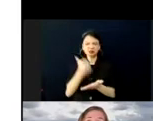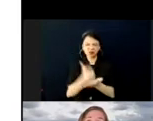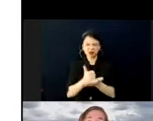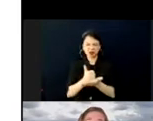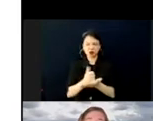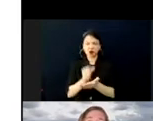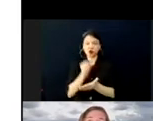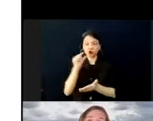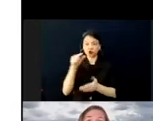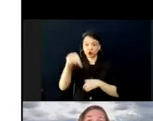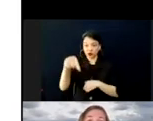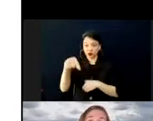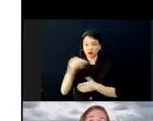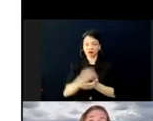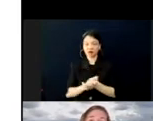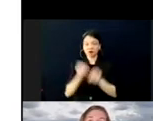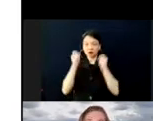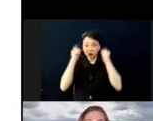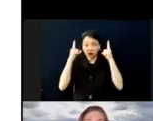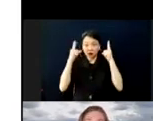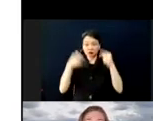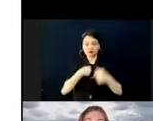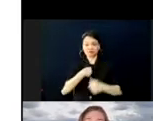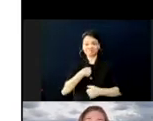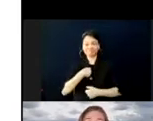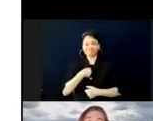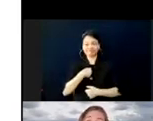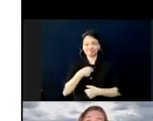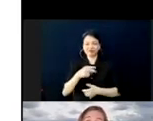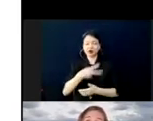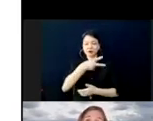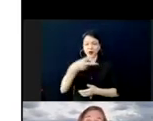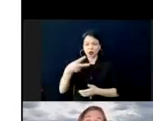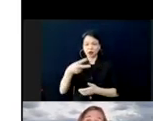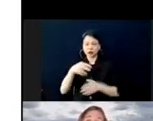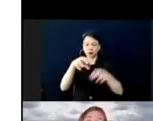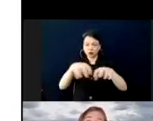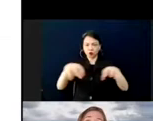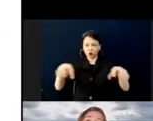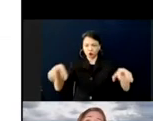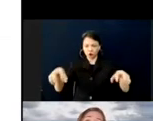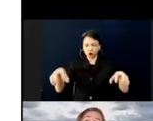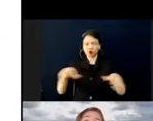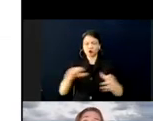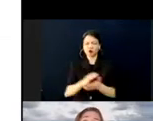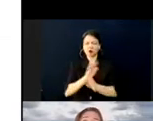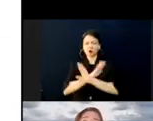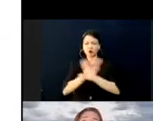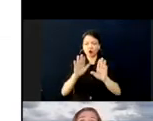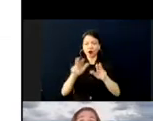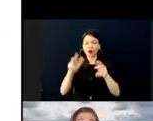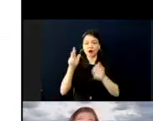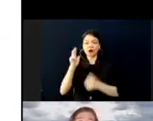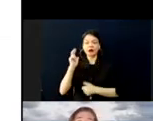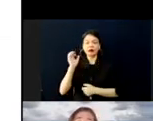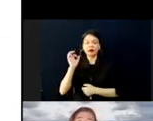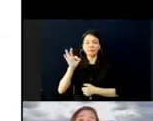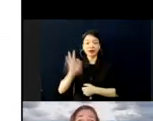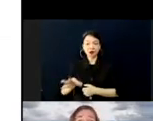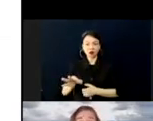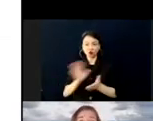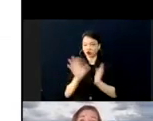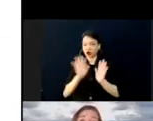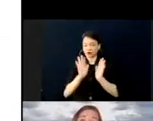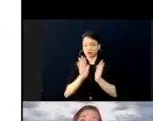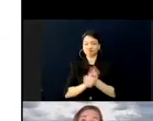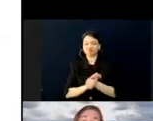me. And we think of this as saying demographics are not destiny. What seems to be, you know, more important than basic